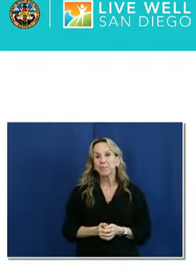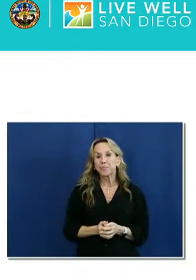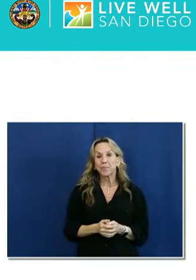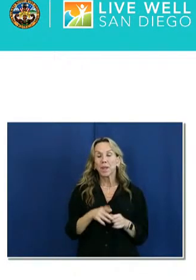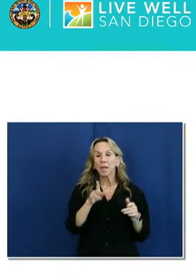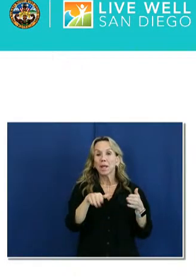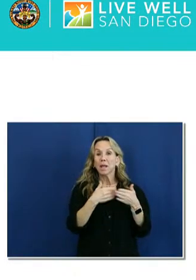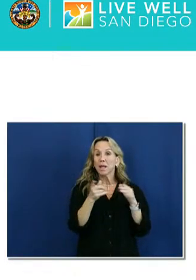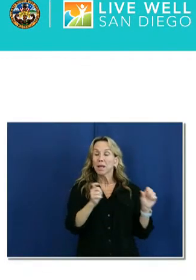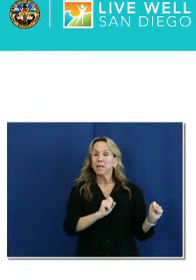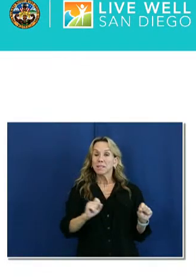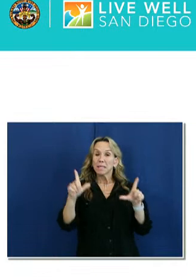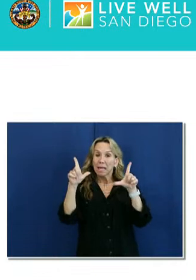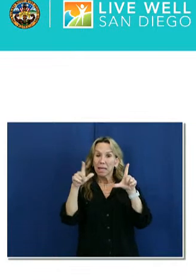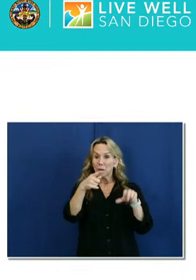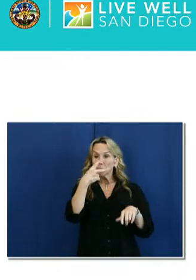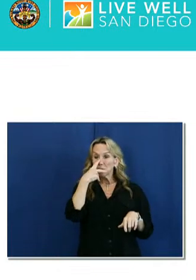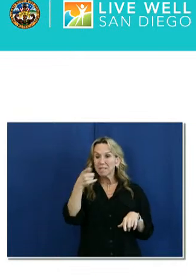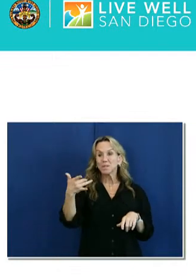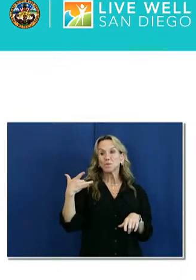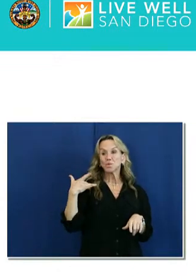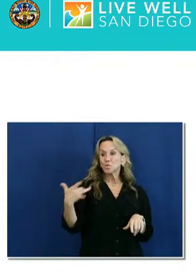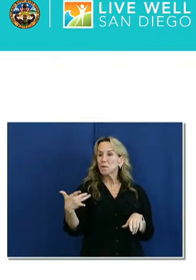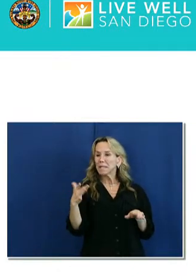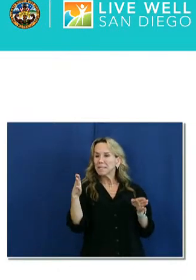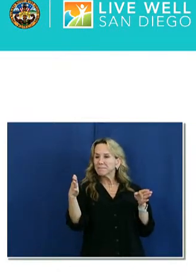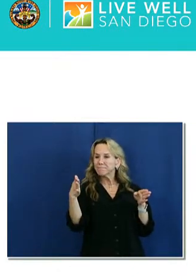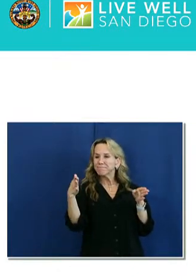as you can see, the outbreak trends